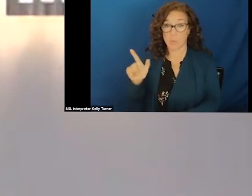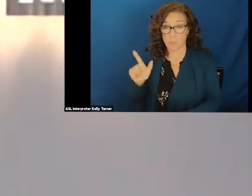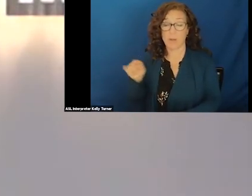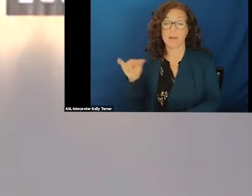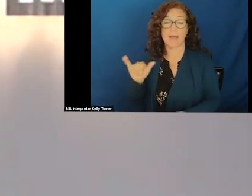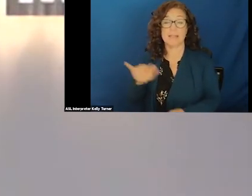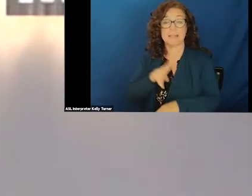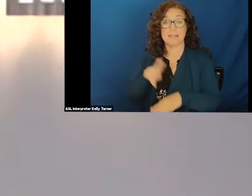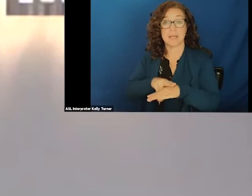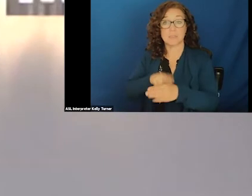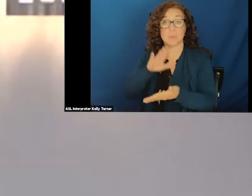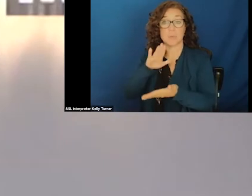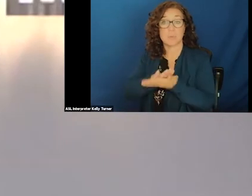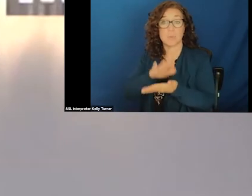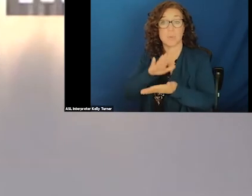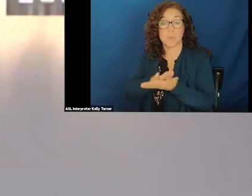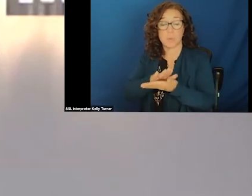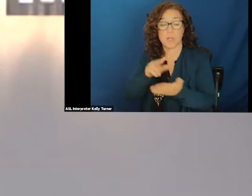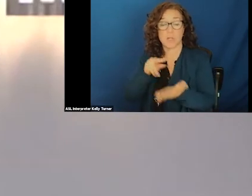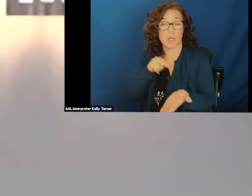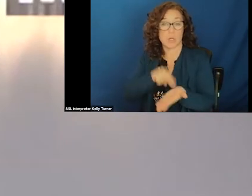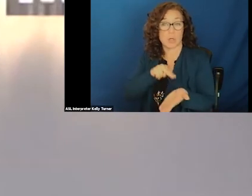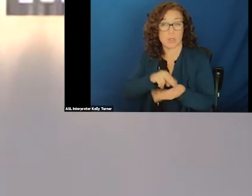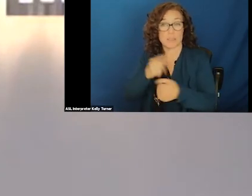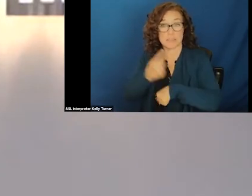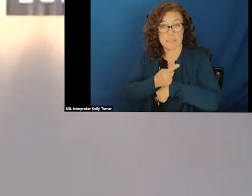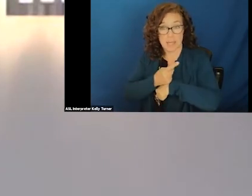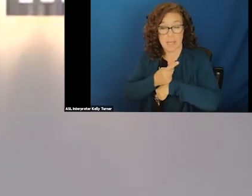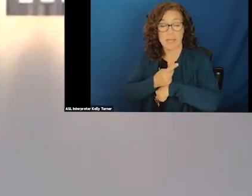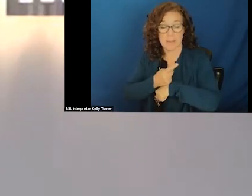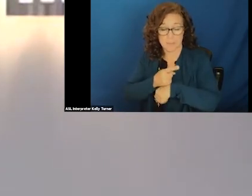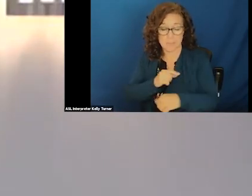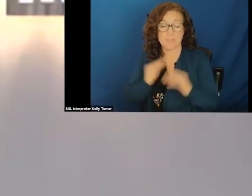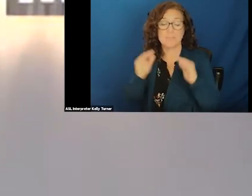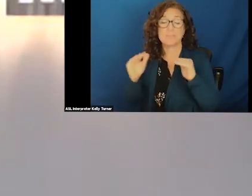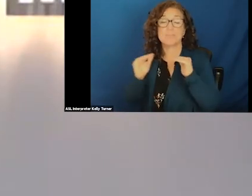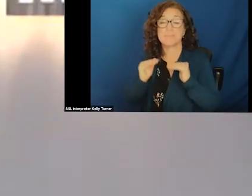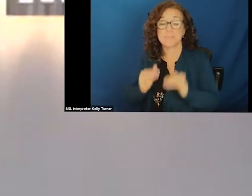Board of Education declares the week of May 17th to